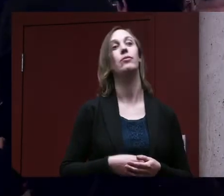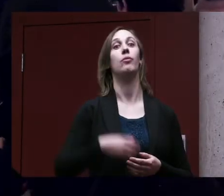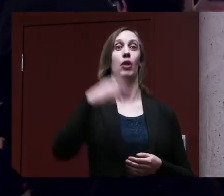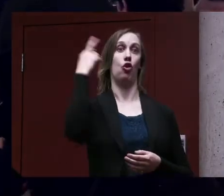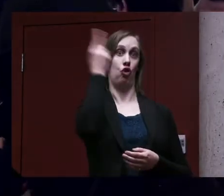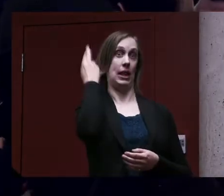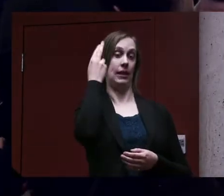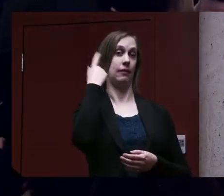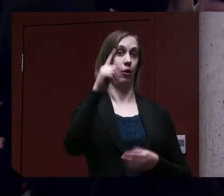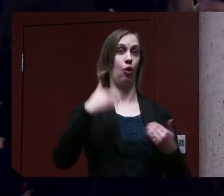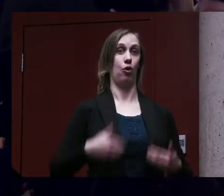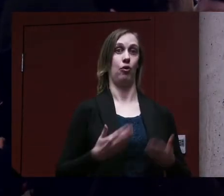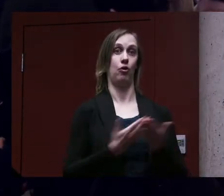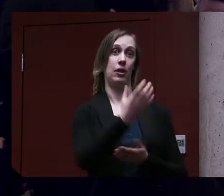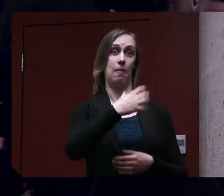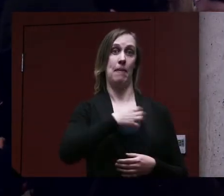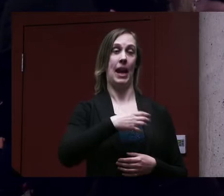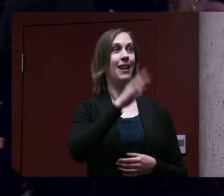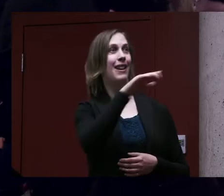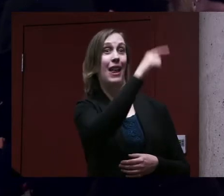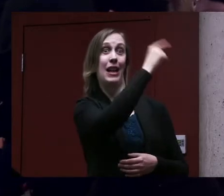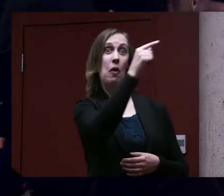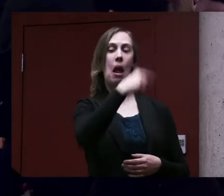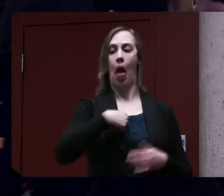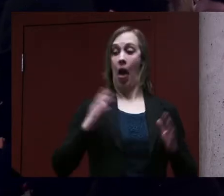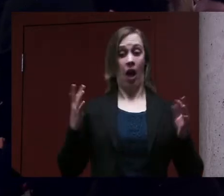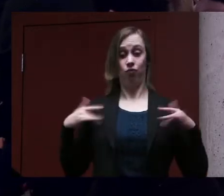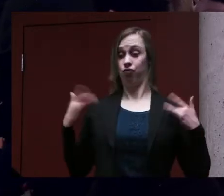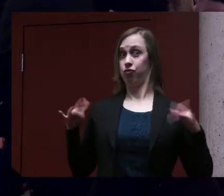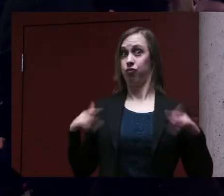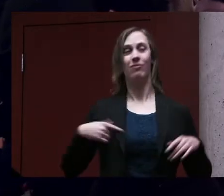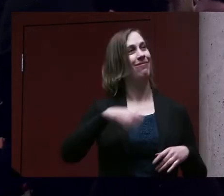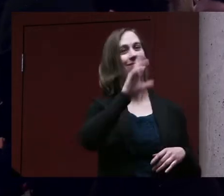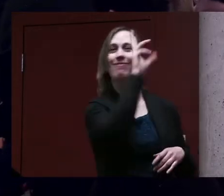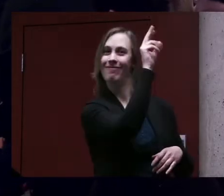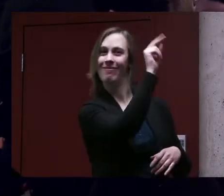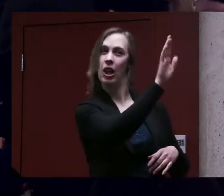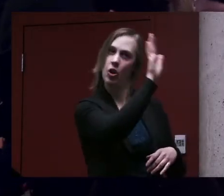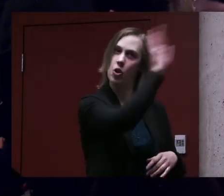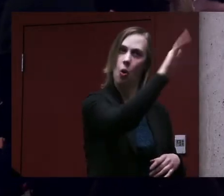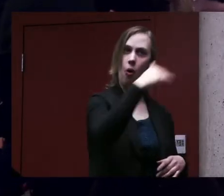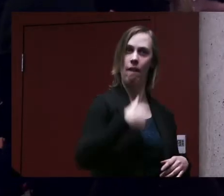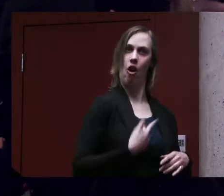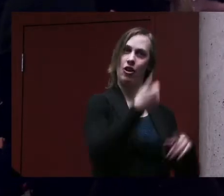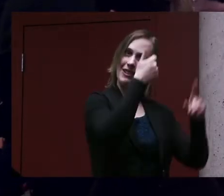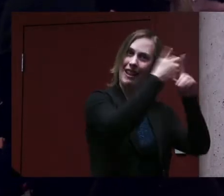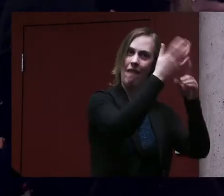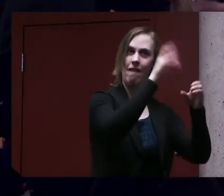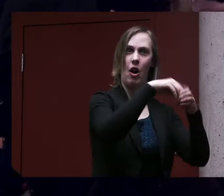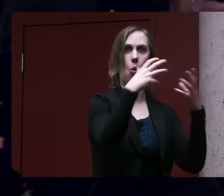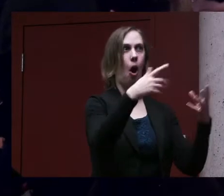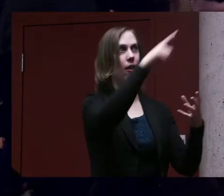demand accountability from the Nova Scotia government. So it's not to,